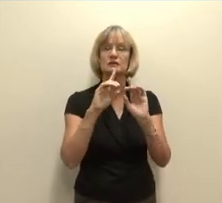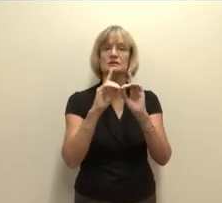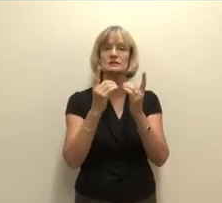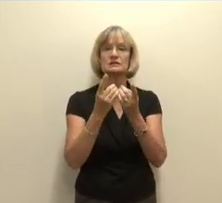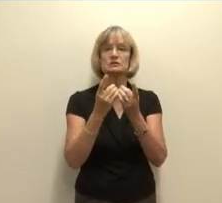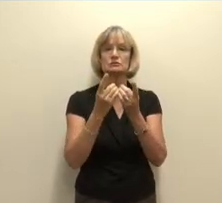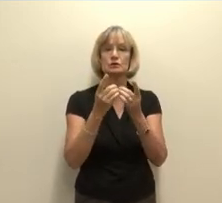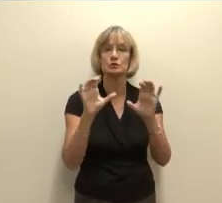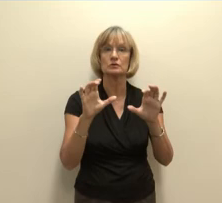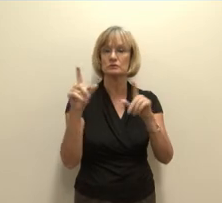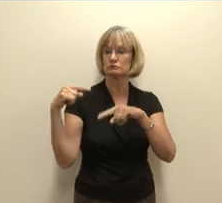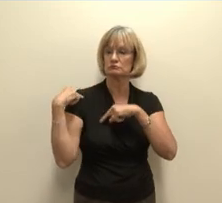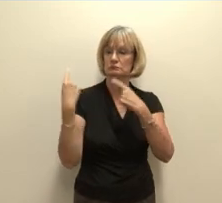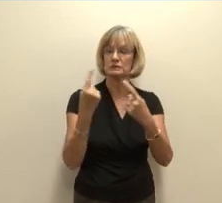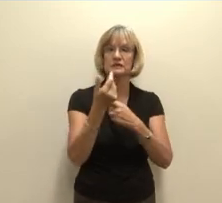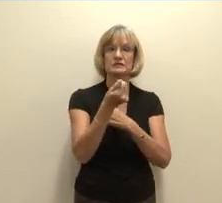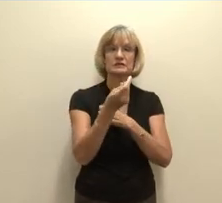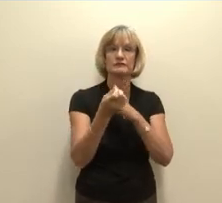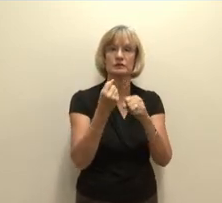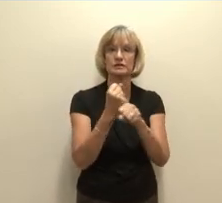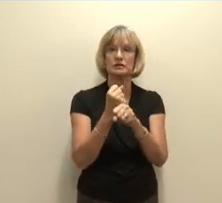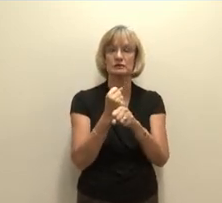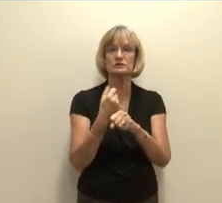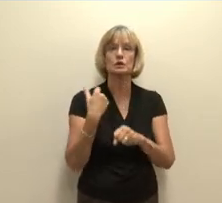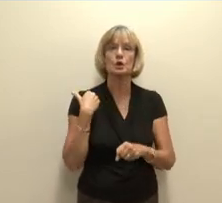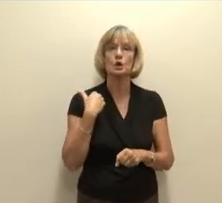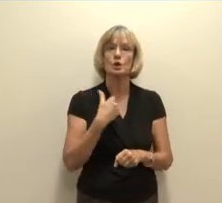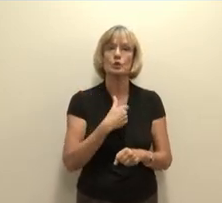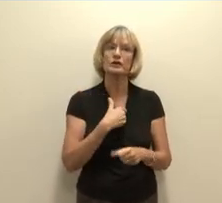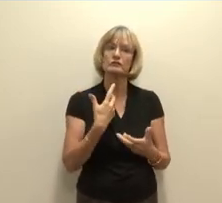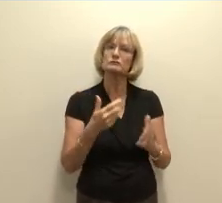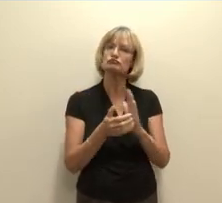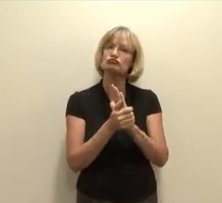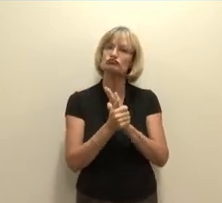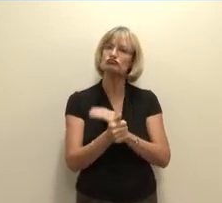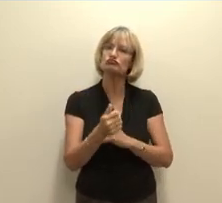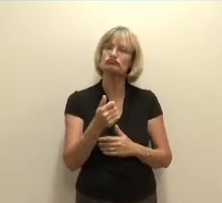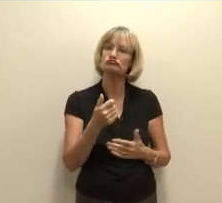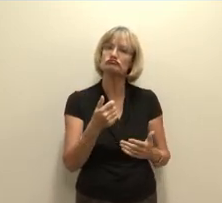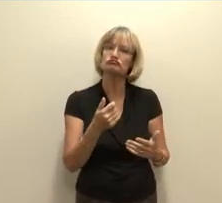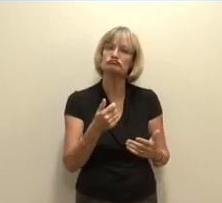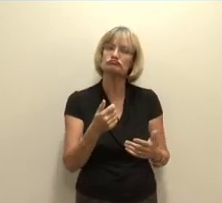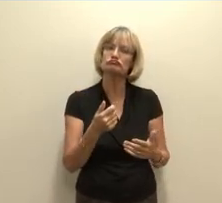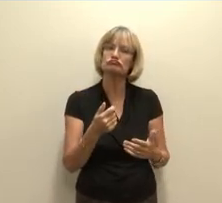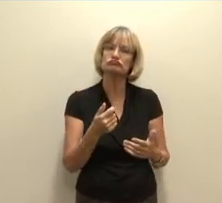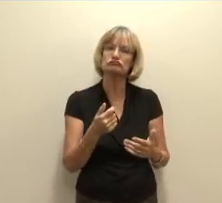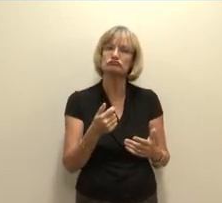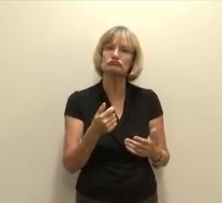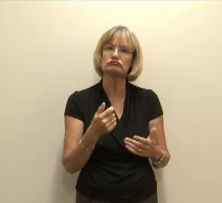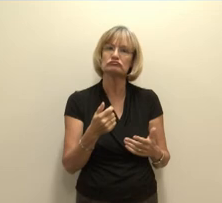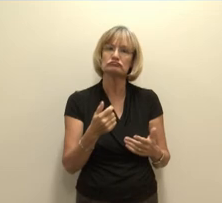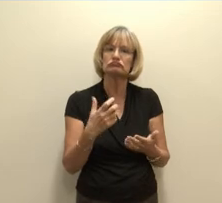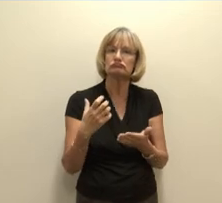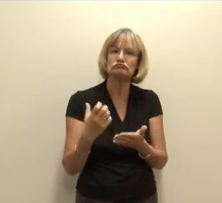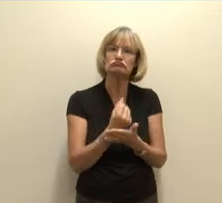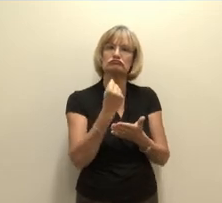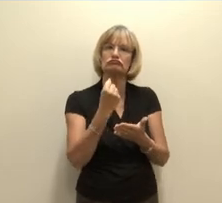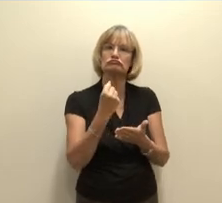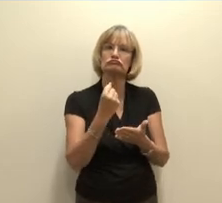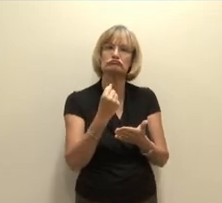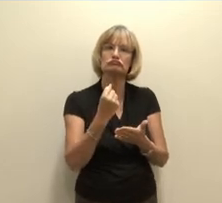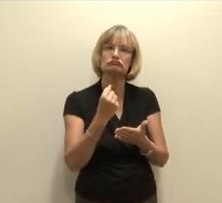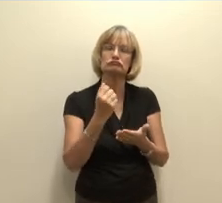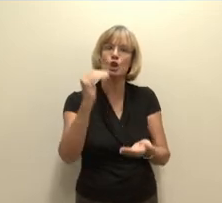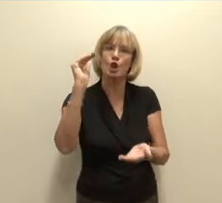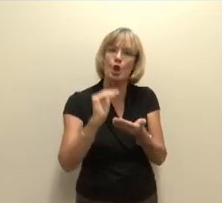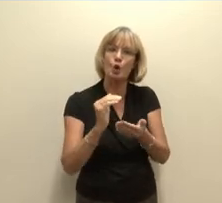the last few years. And we have been very good, I think, in taking advantage of lower interest rates